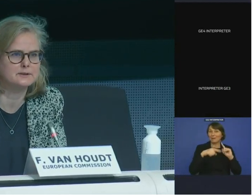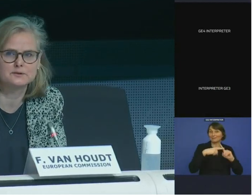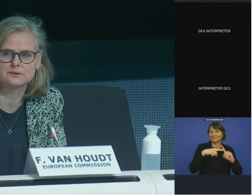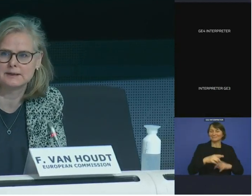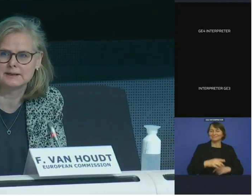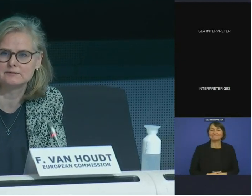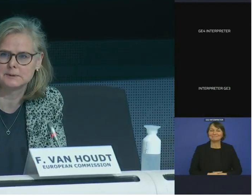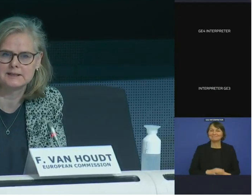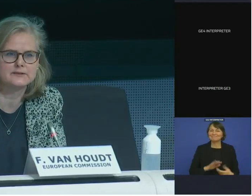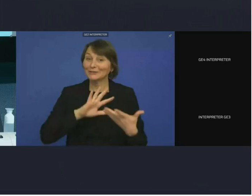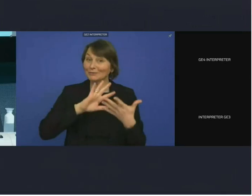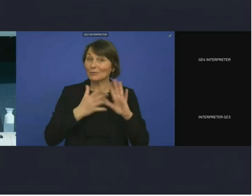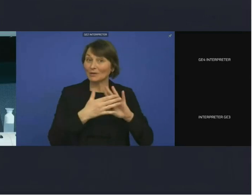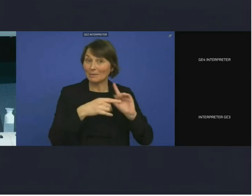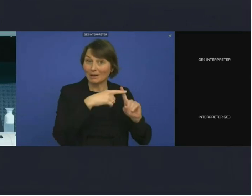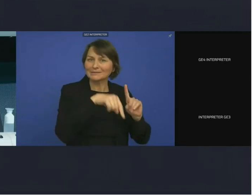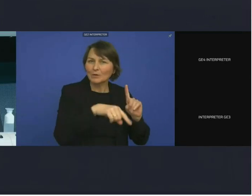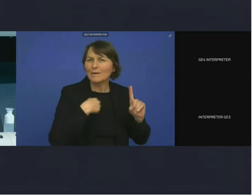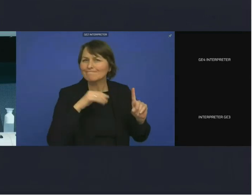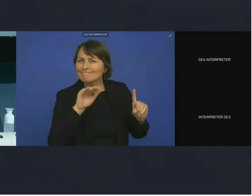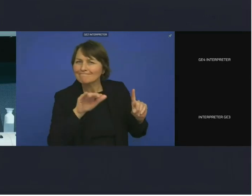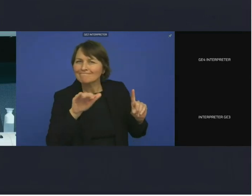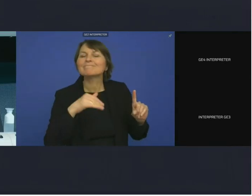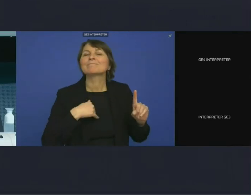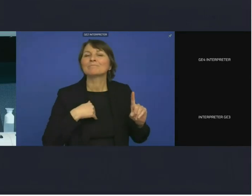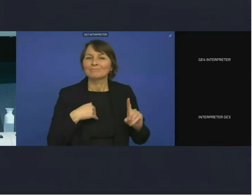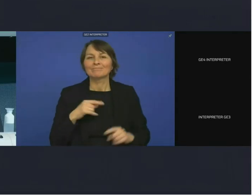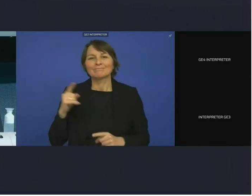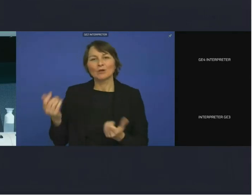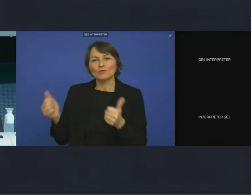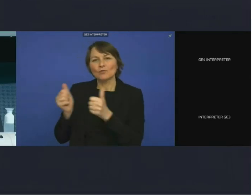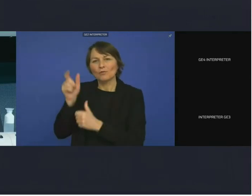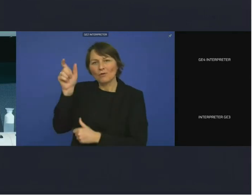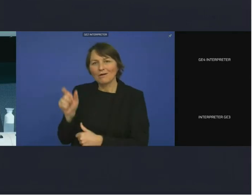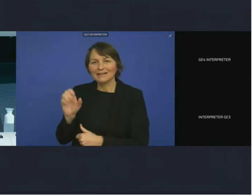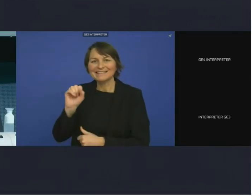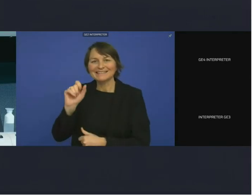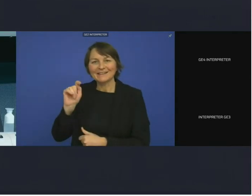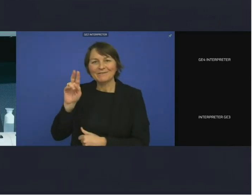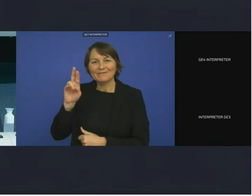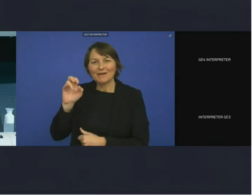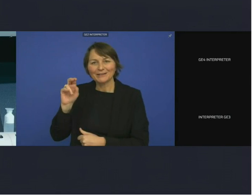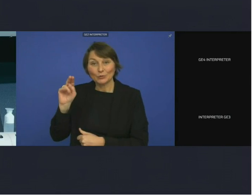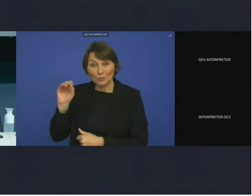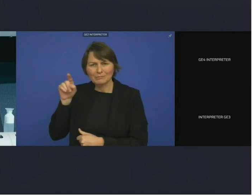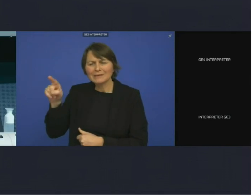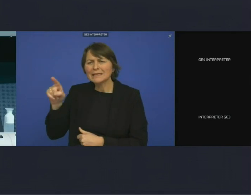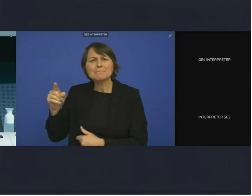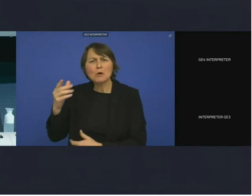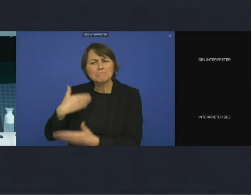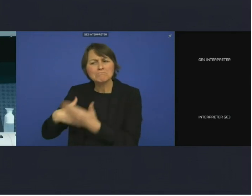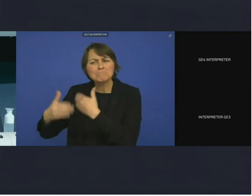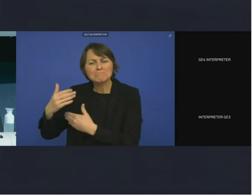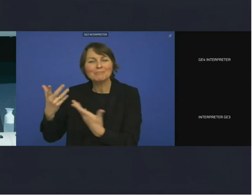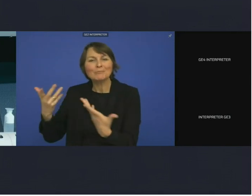to give you an insight into our activities in sport and what are the recent priorities. Stefano, please,